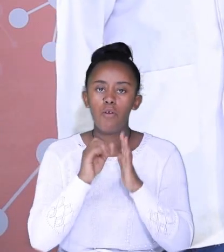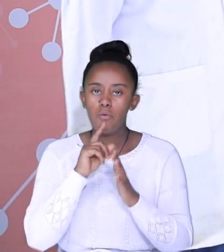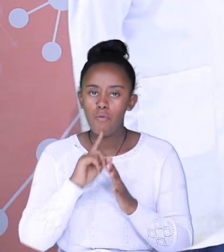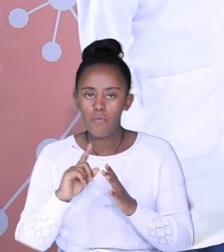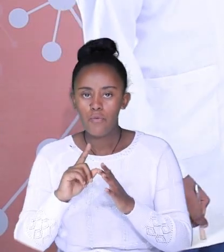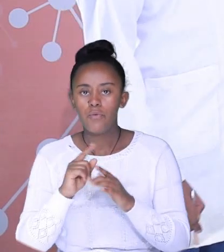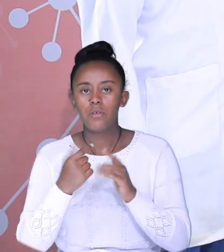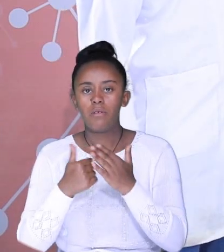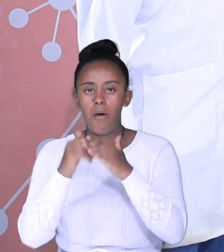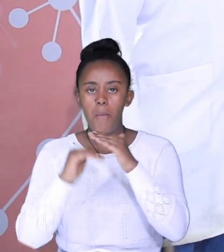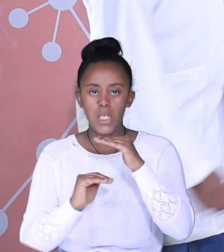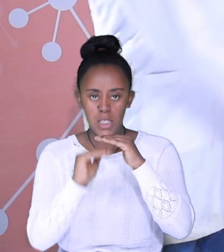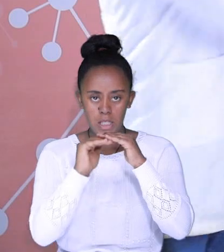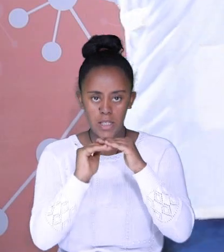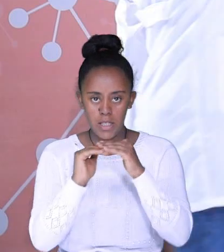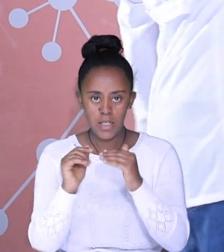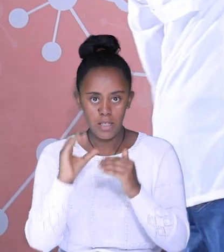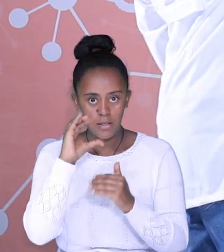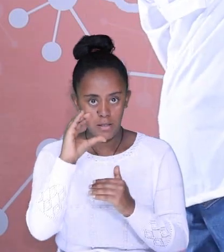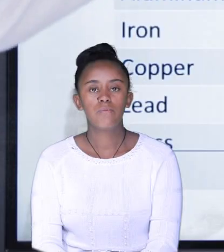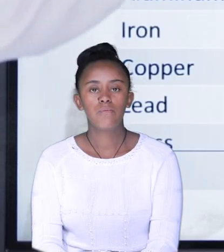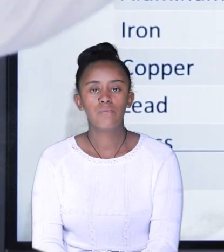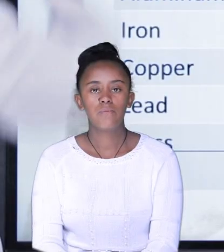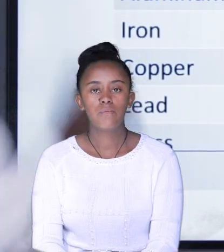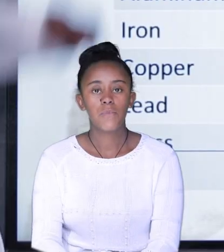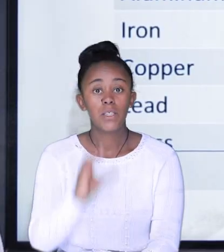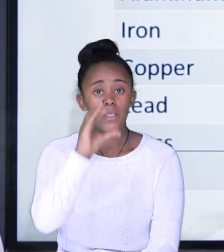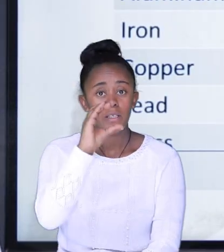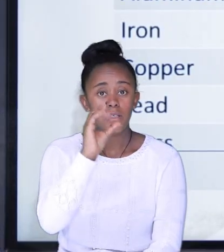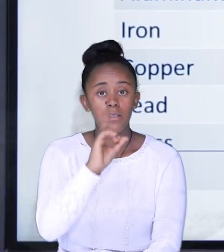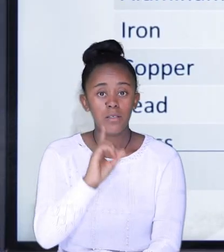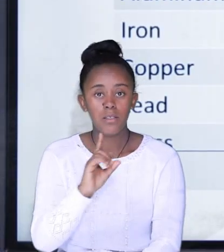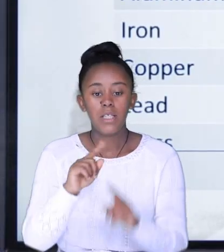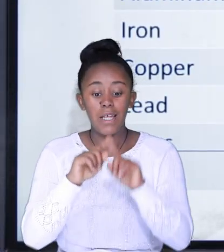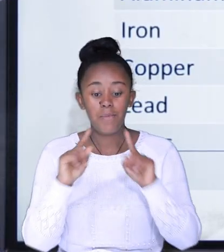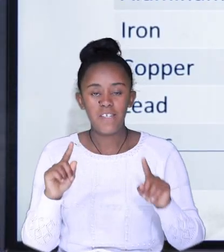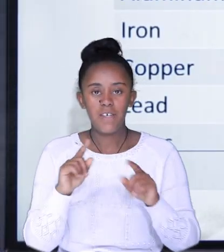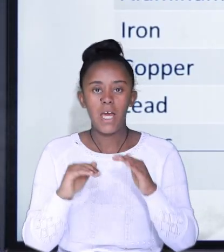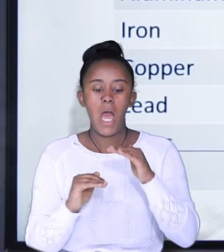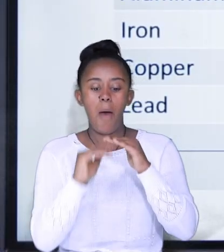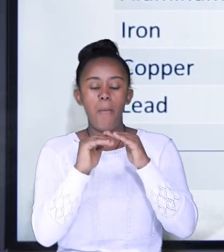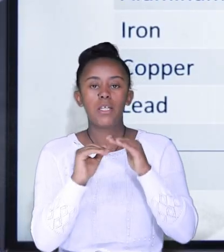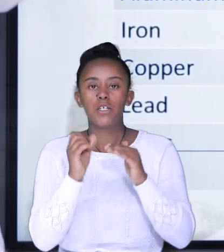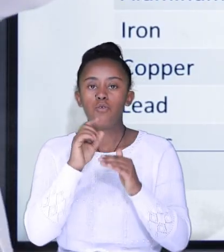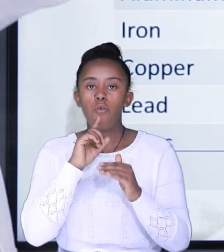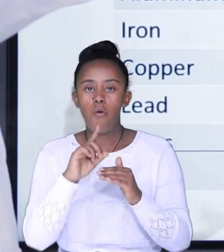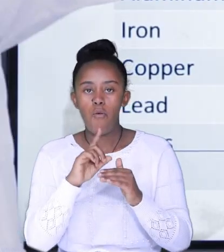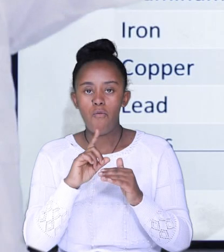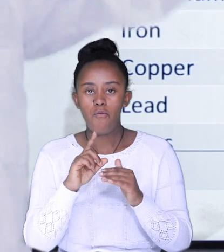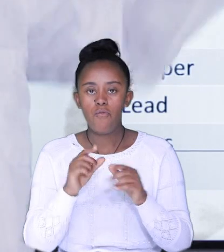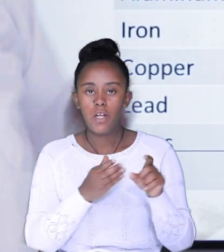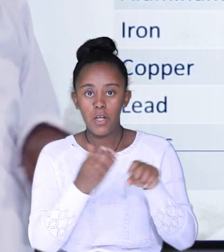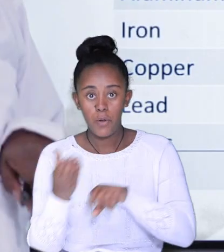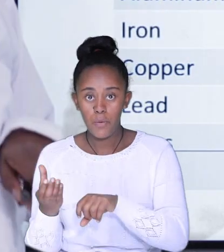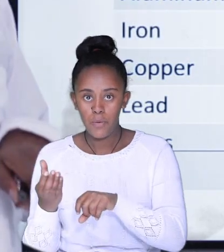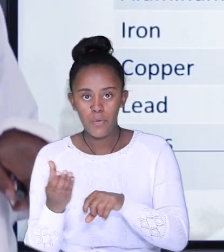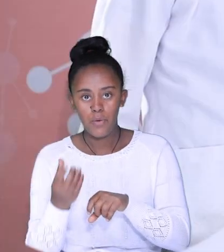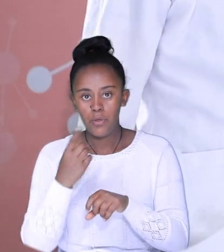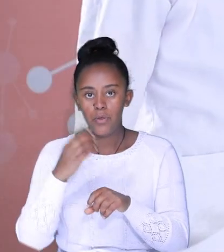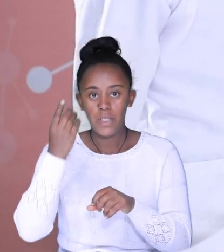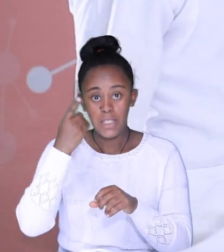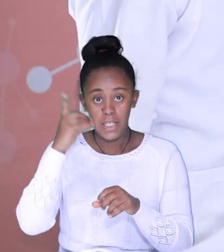heat capacities. C is the specific capacity of liquid in joule per kilogram degree